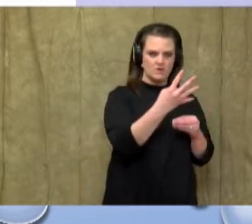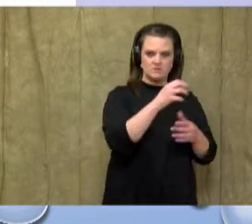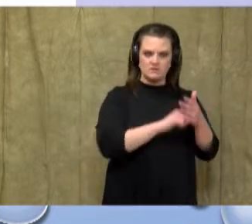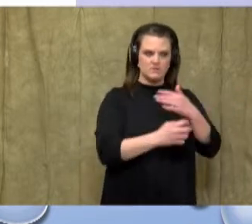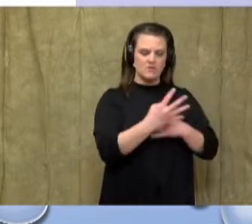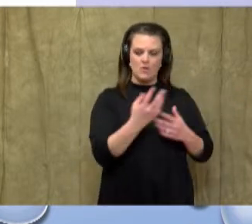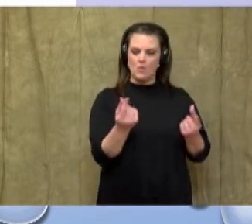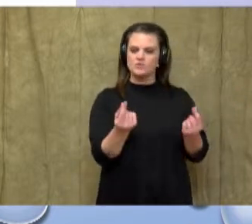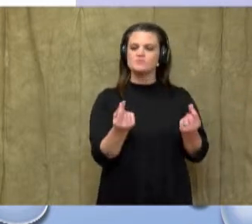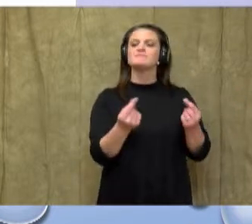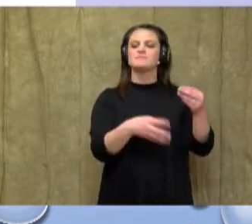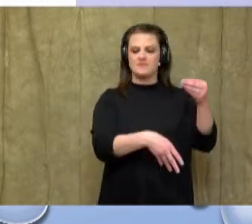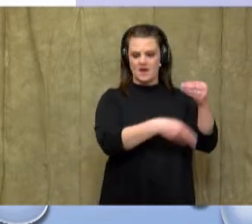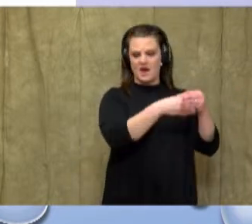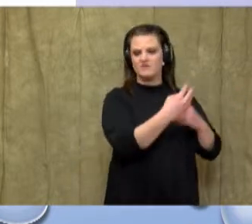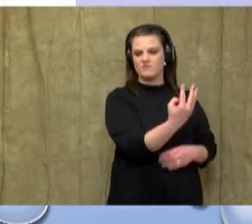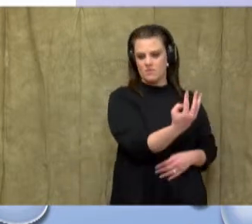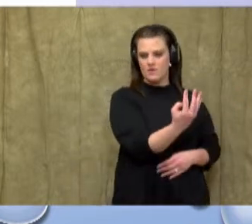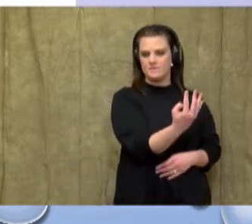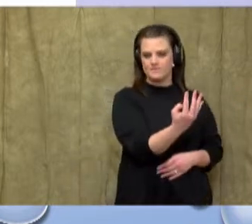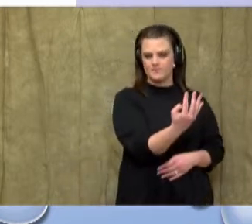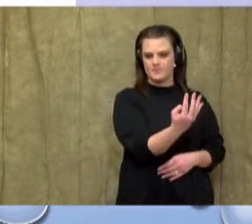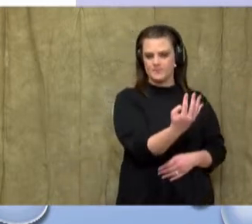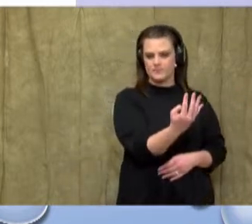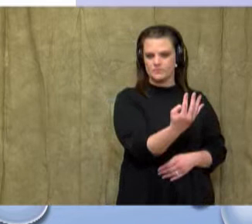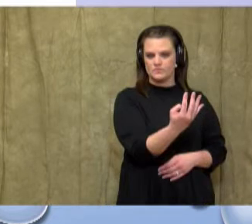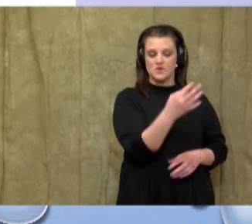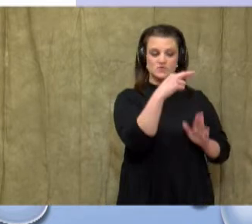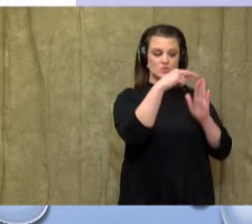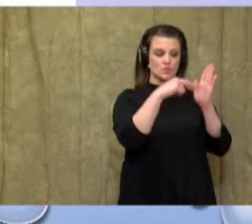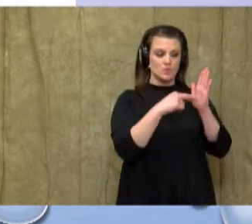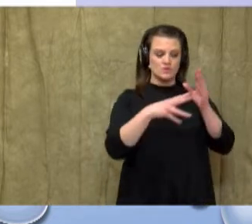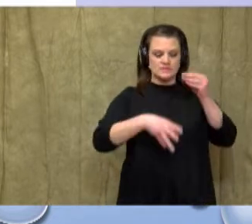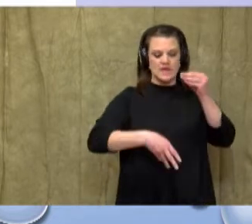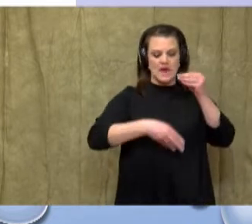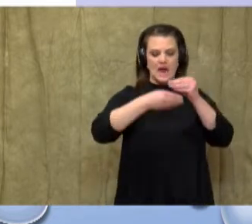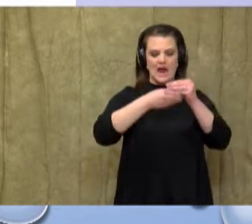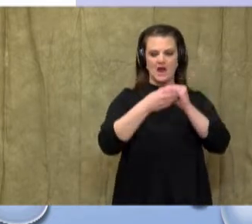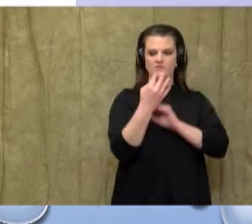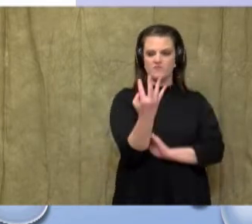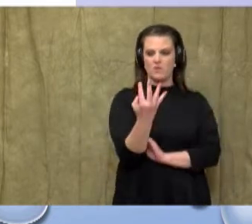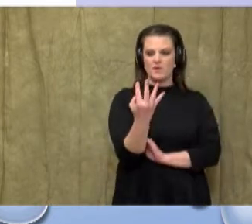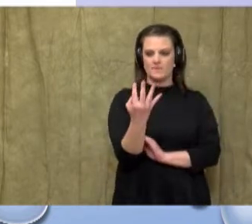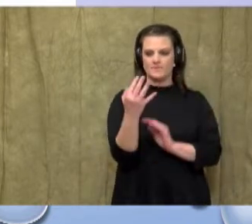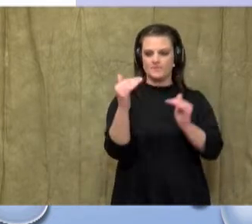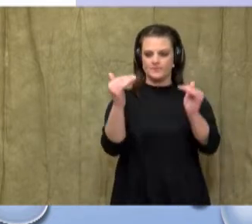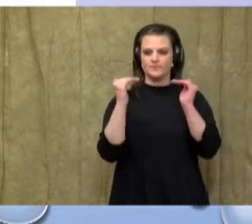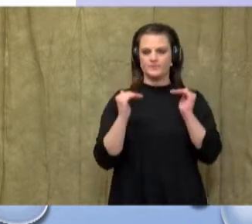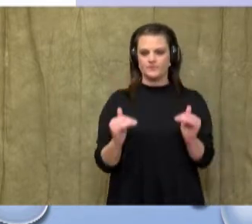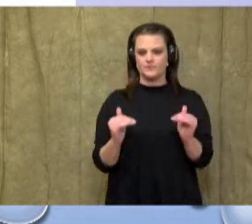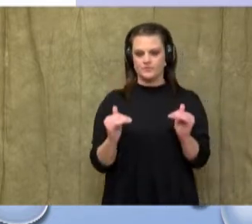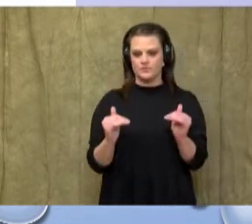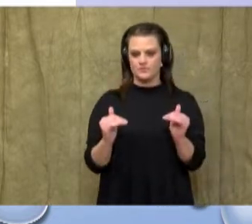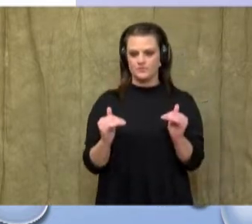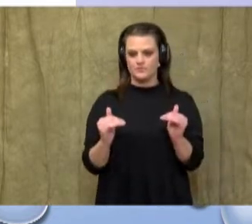that's what I did, yeah. So add 4. Let's look at this